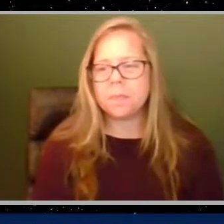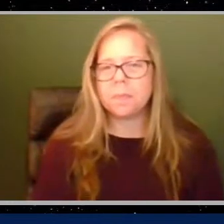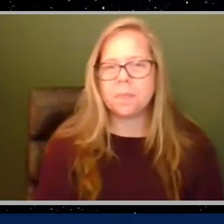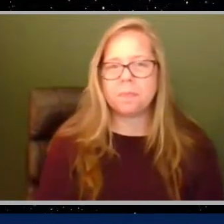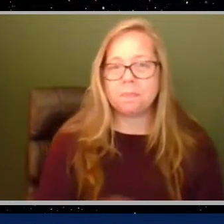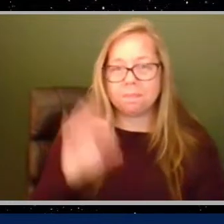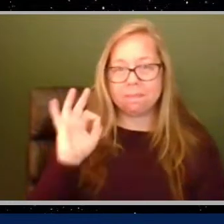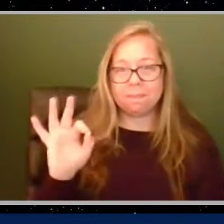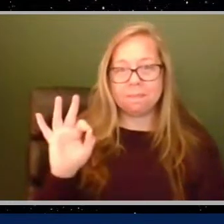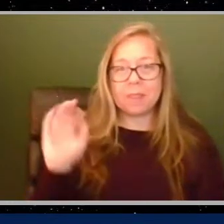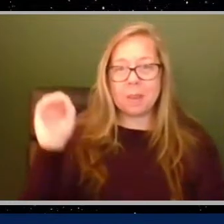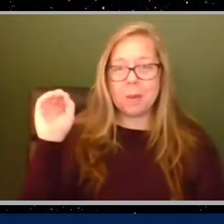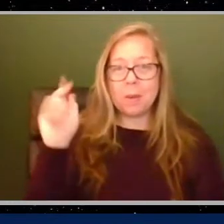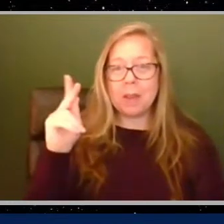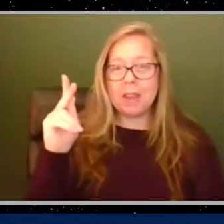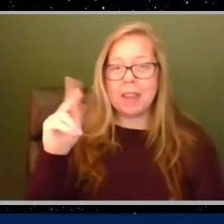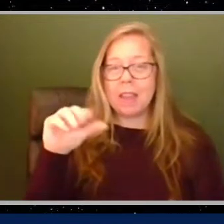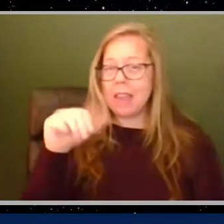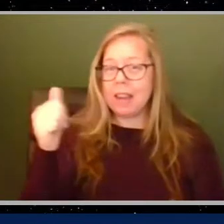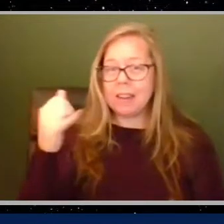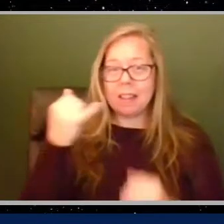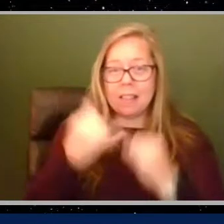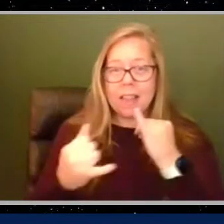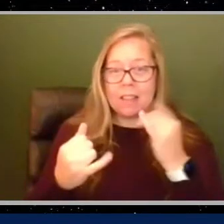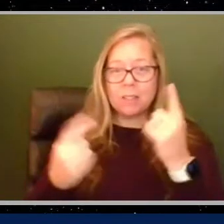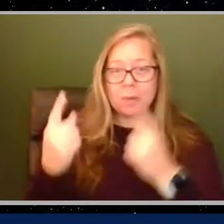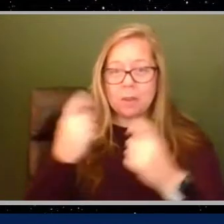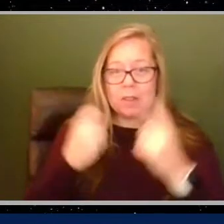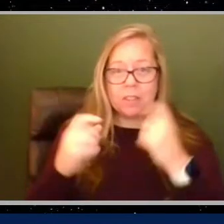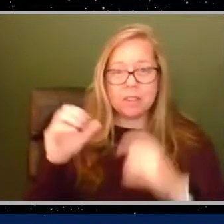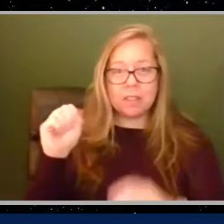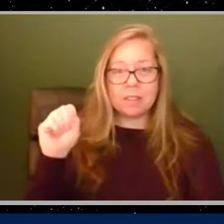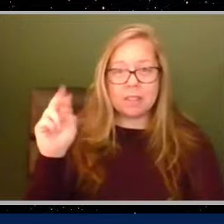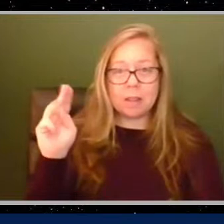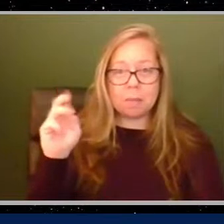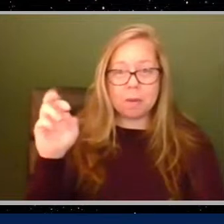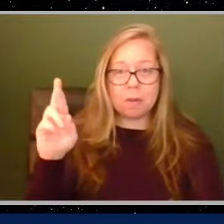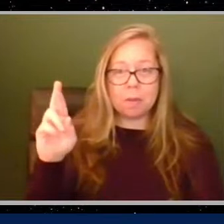all right, any last question there, Summer?